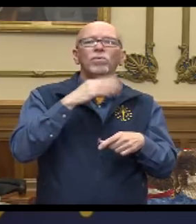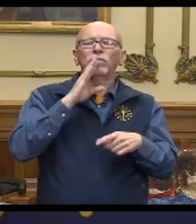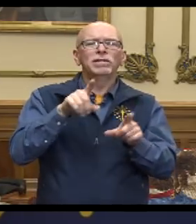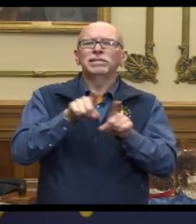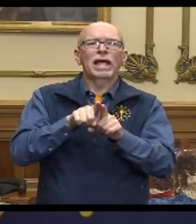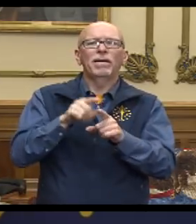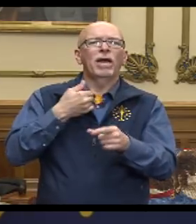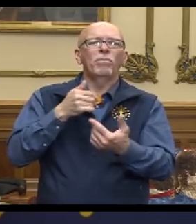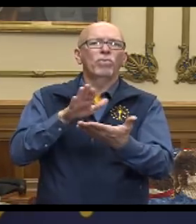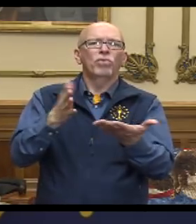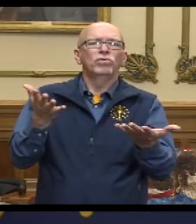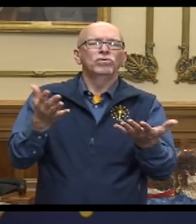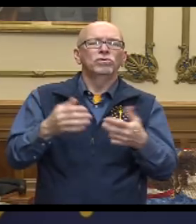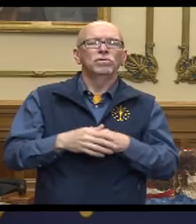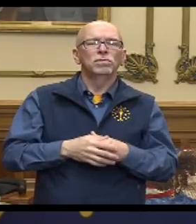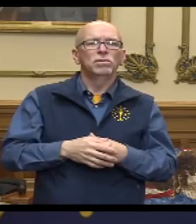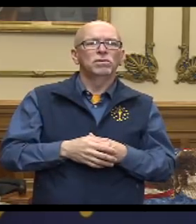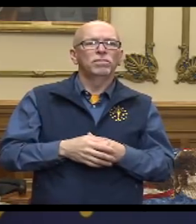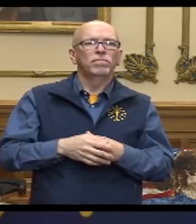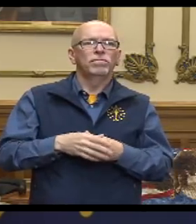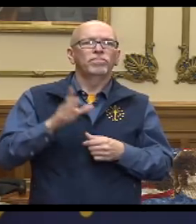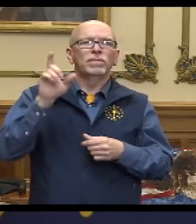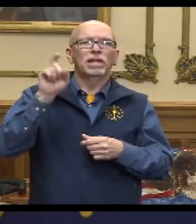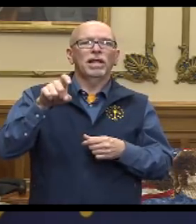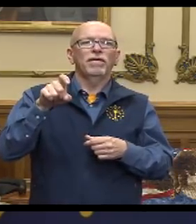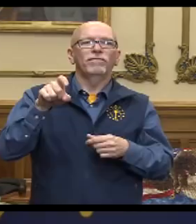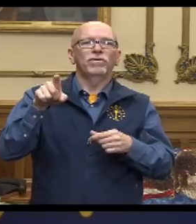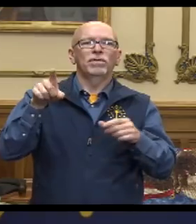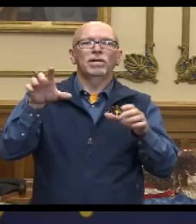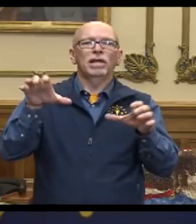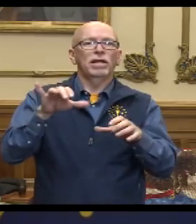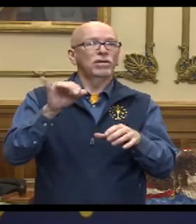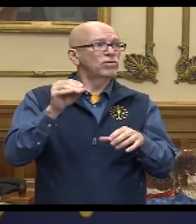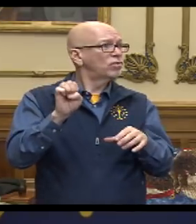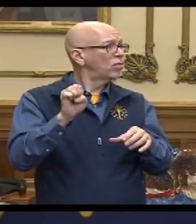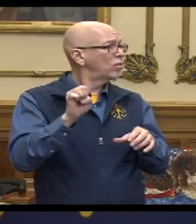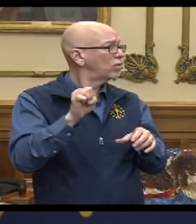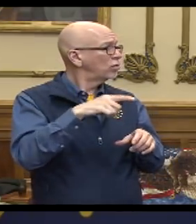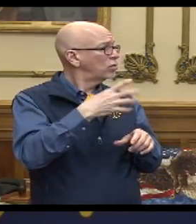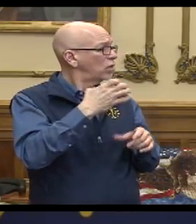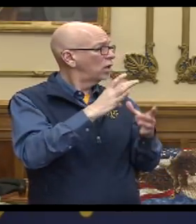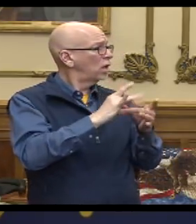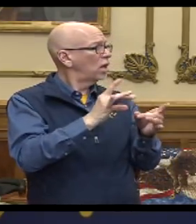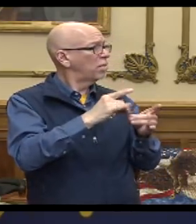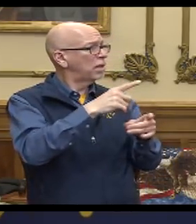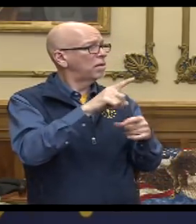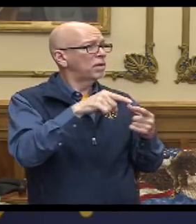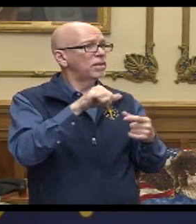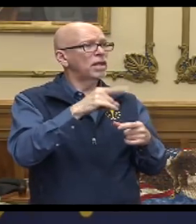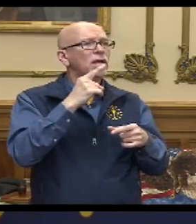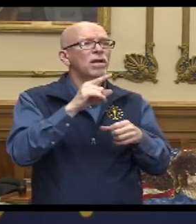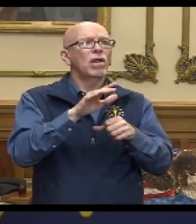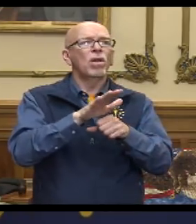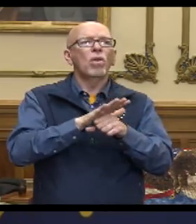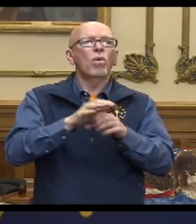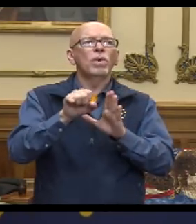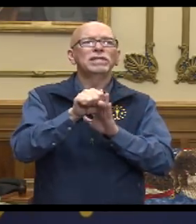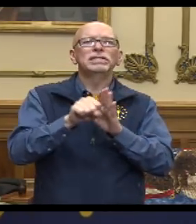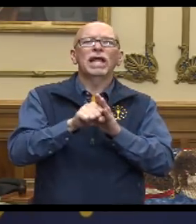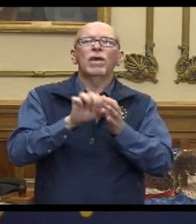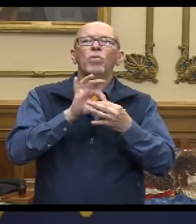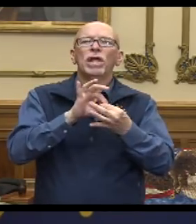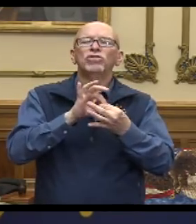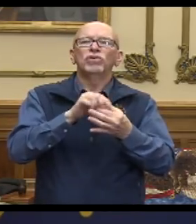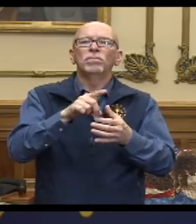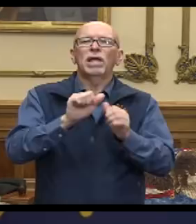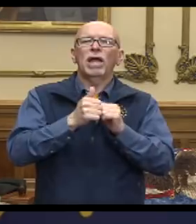very same approach. They have to act. Joe, you want to comment on that just local-state relationship and